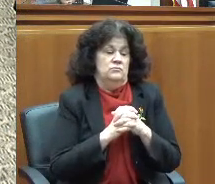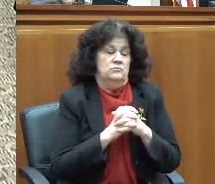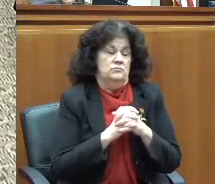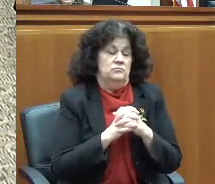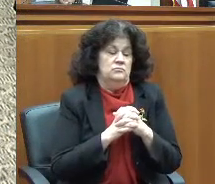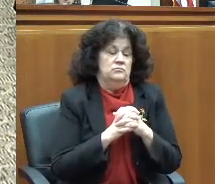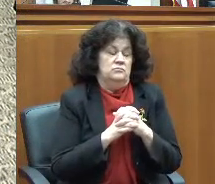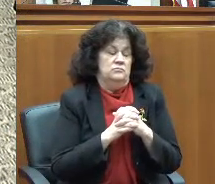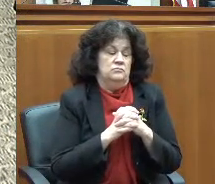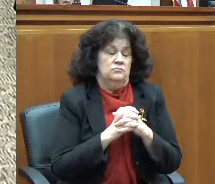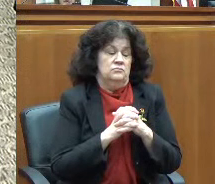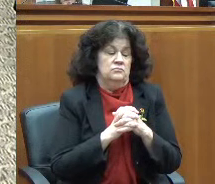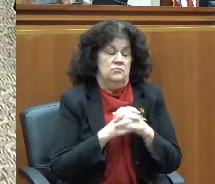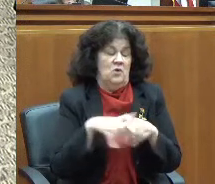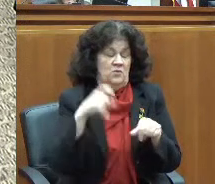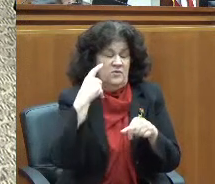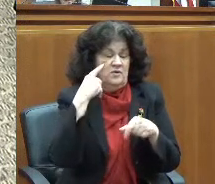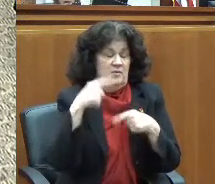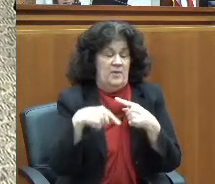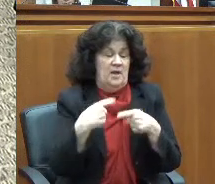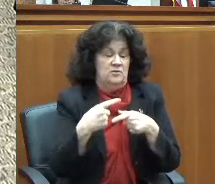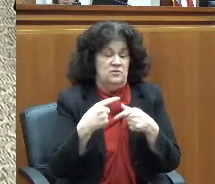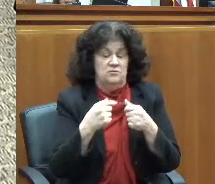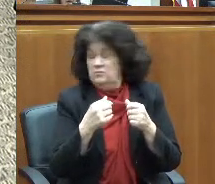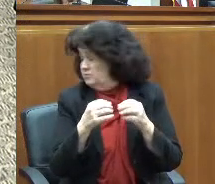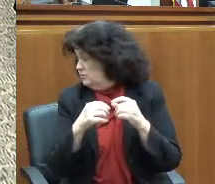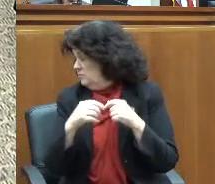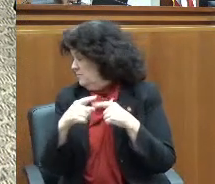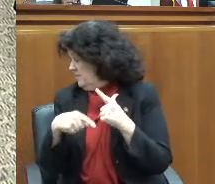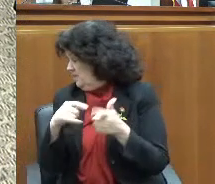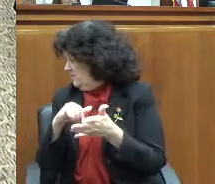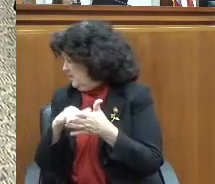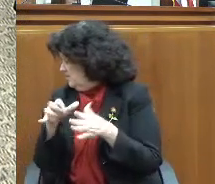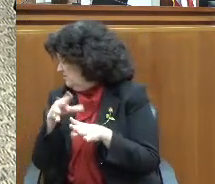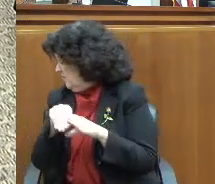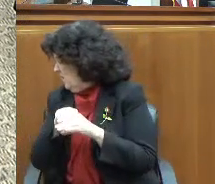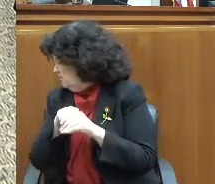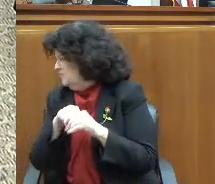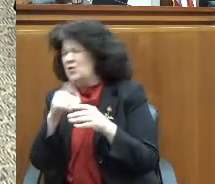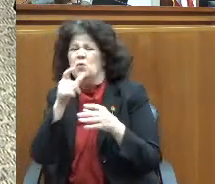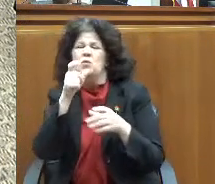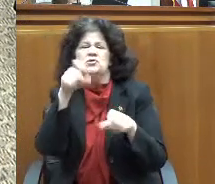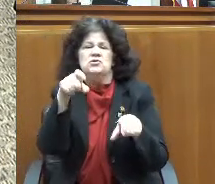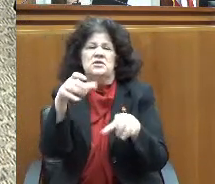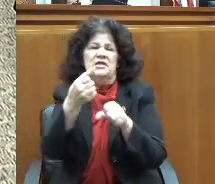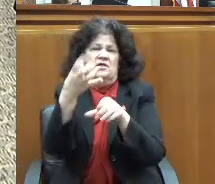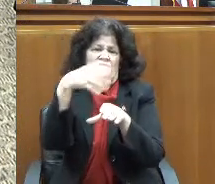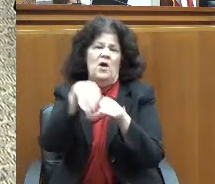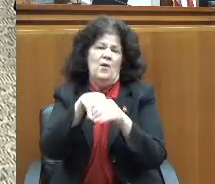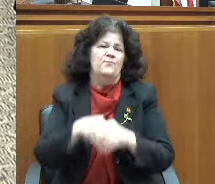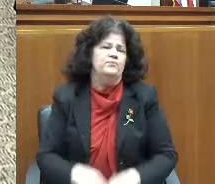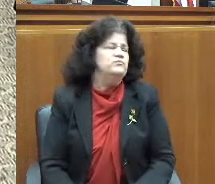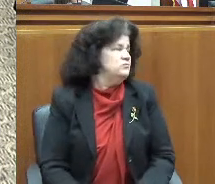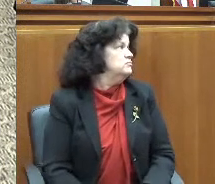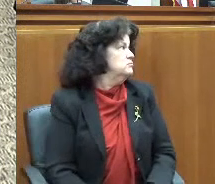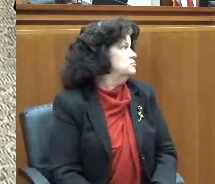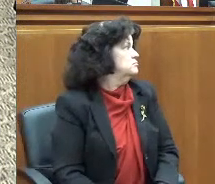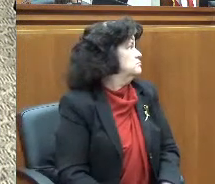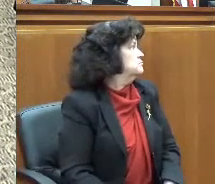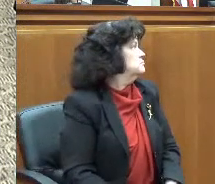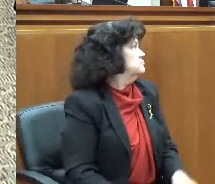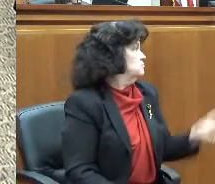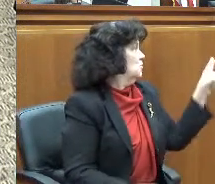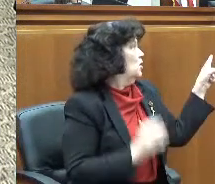the stores and think about who else might need to be involved. It just gets Yeah, we are. Yeah, we're not talking,